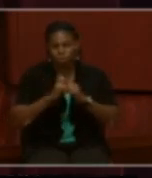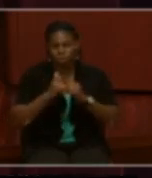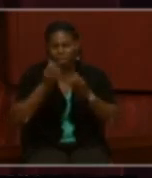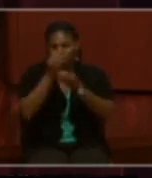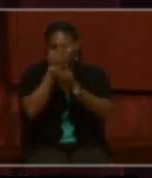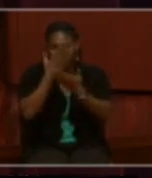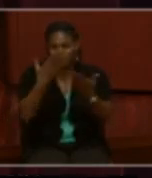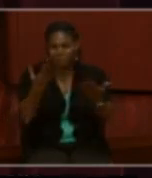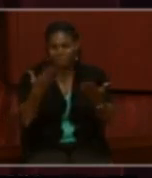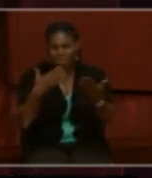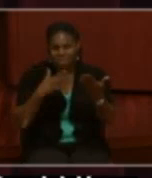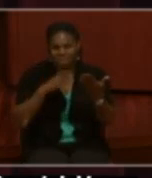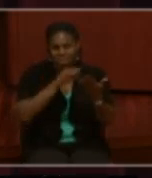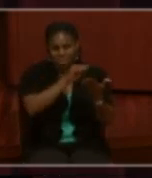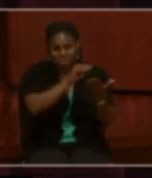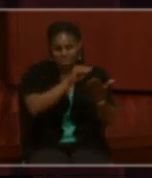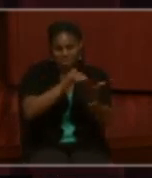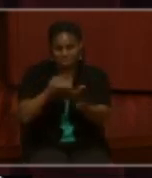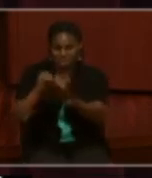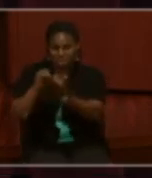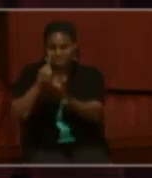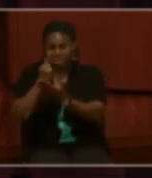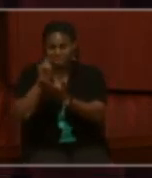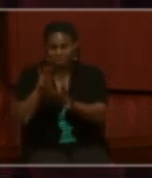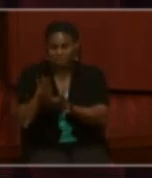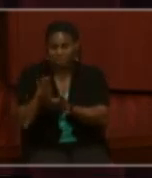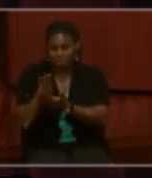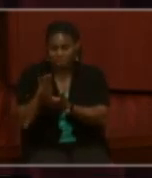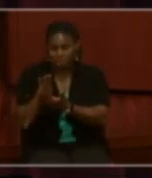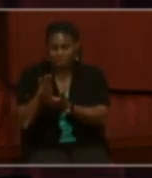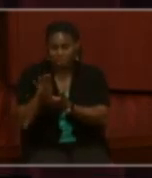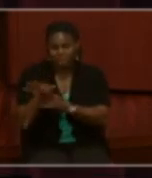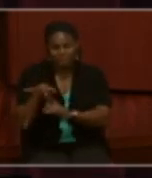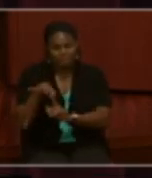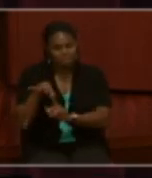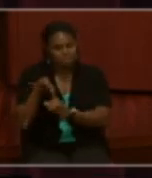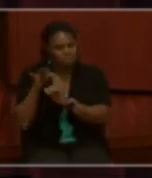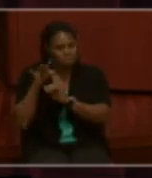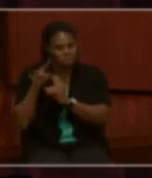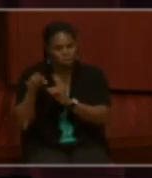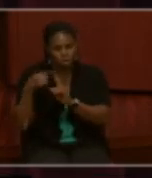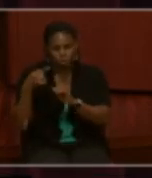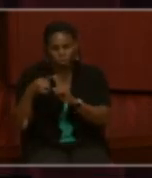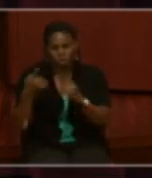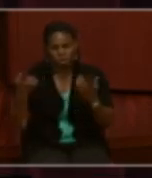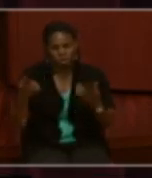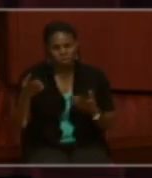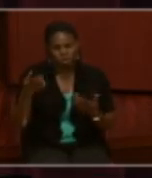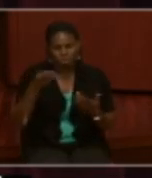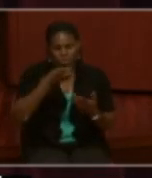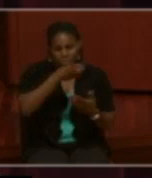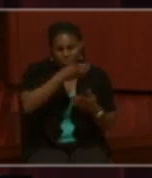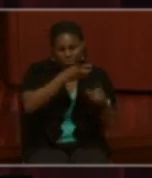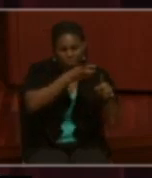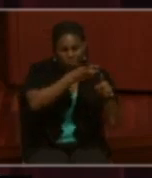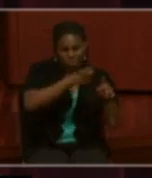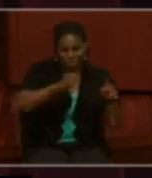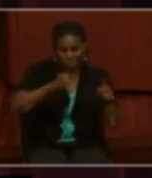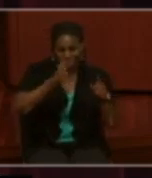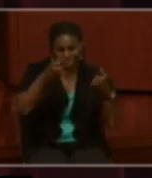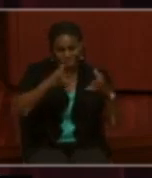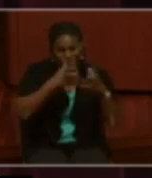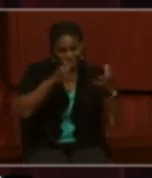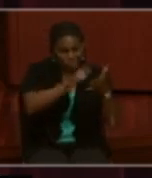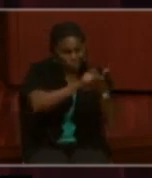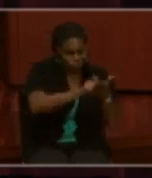information that's being put into a database, and especially when it's being transcribed from a lot of these written